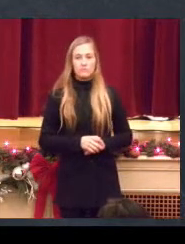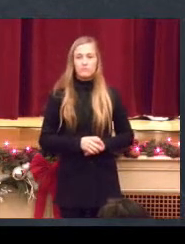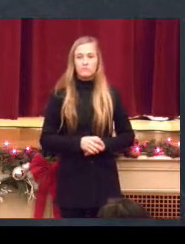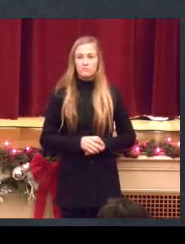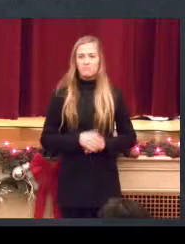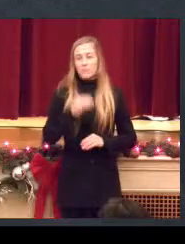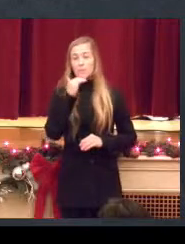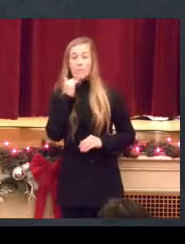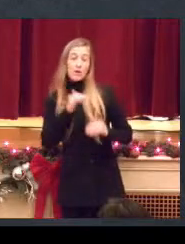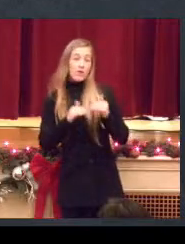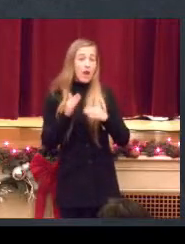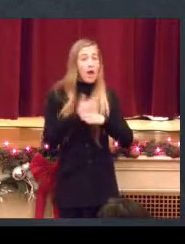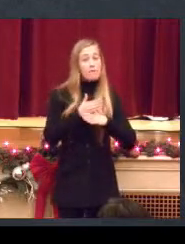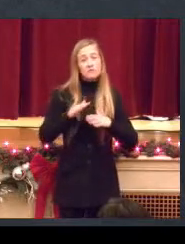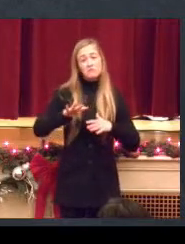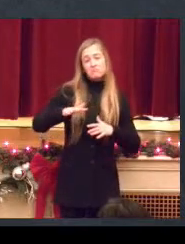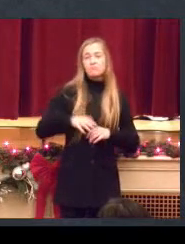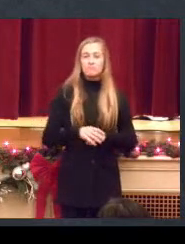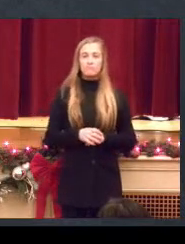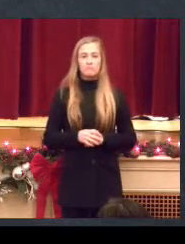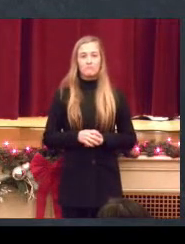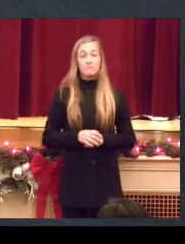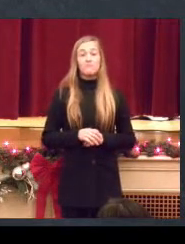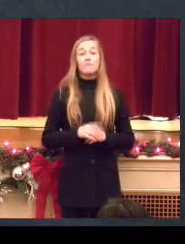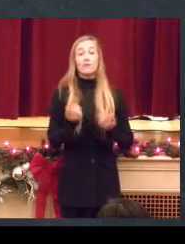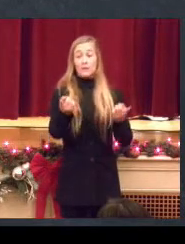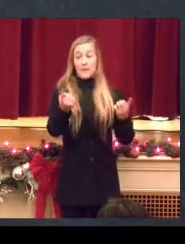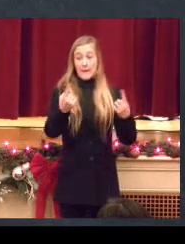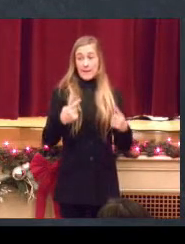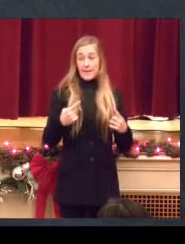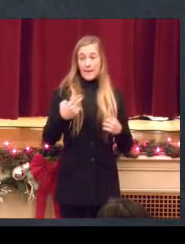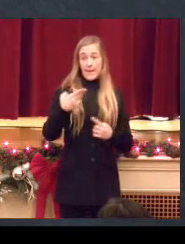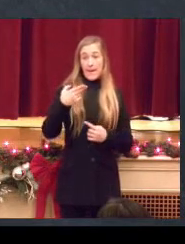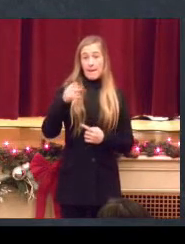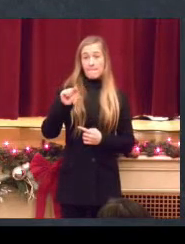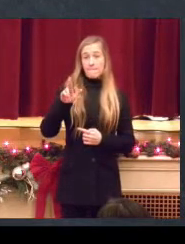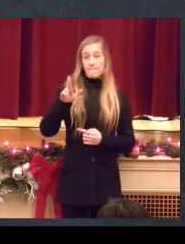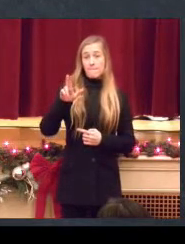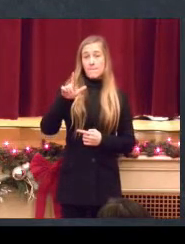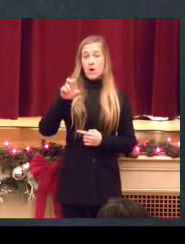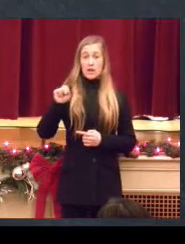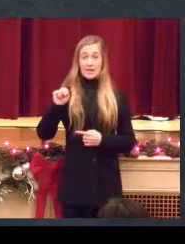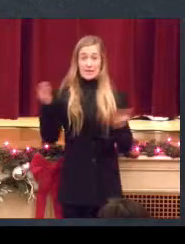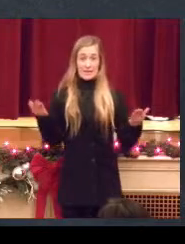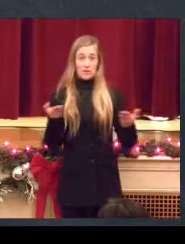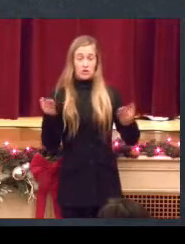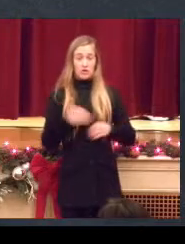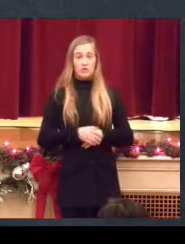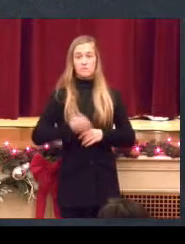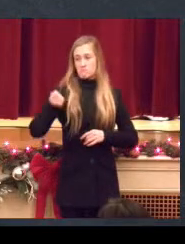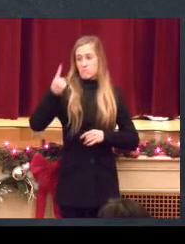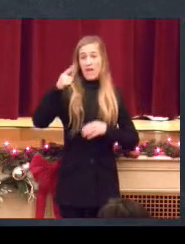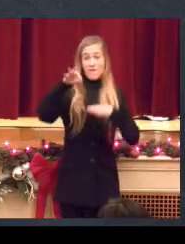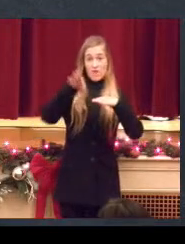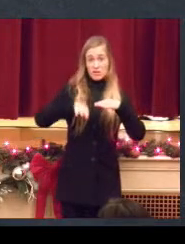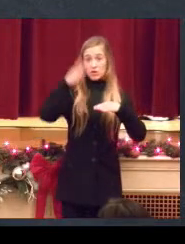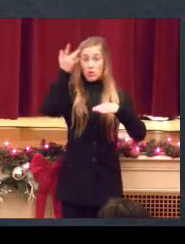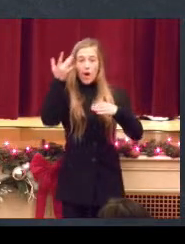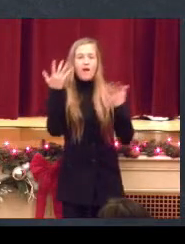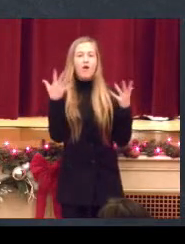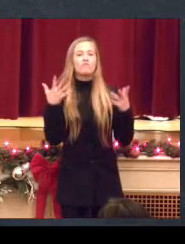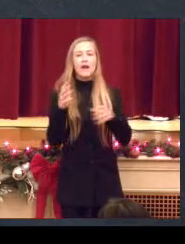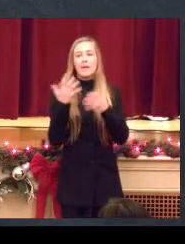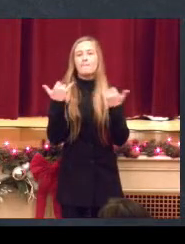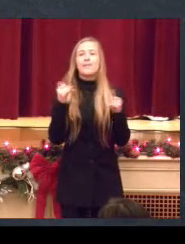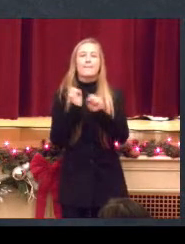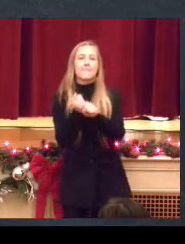but when he came to Harlan, he went to Harlan here, he understood fractions because he played baseball.